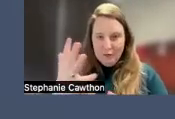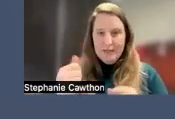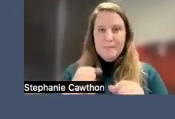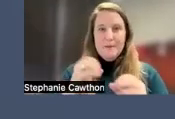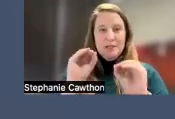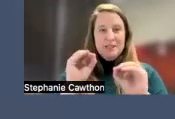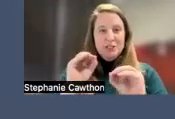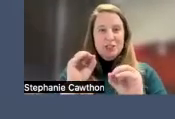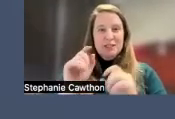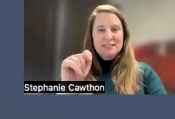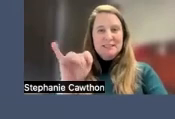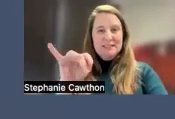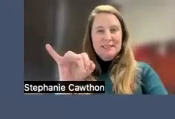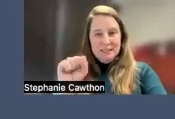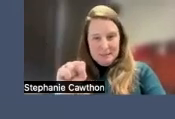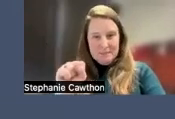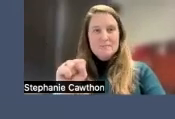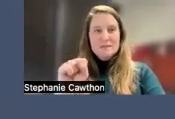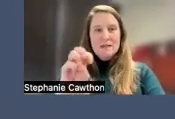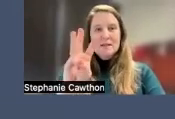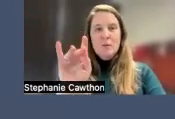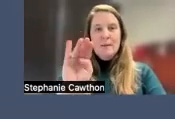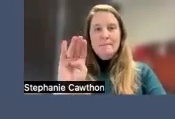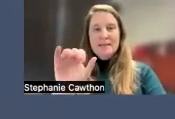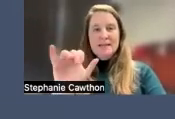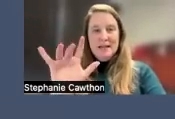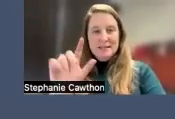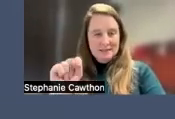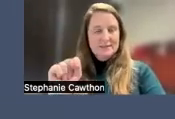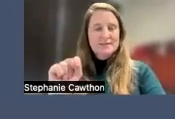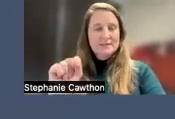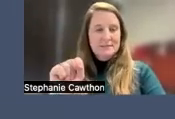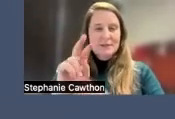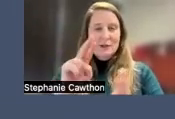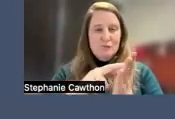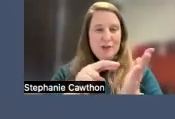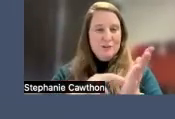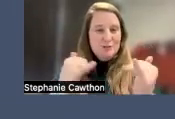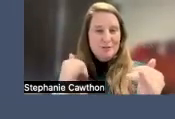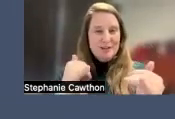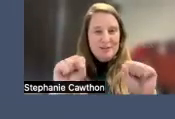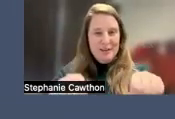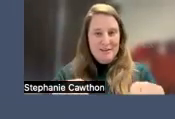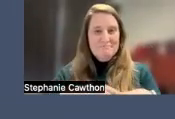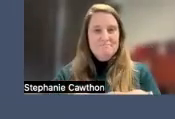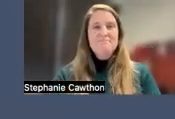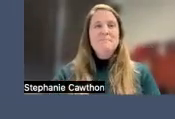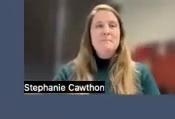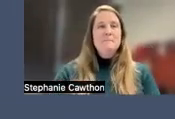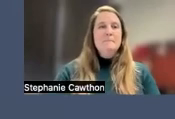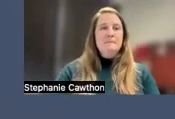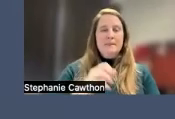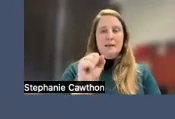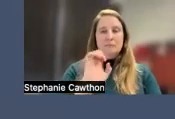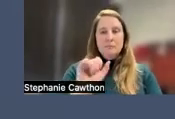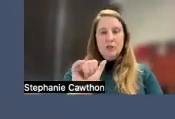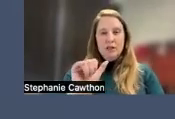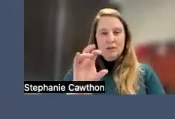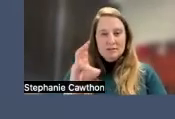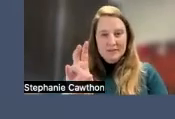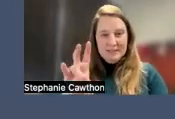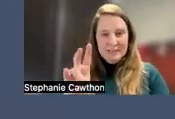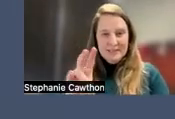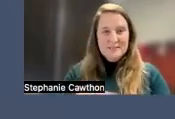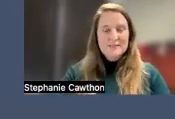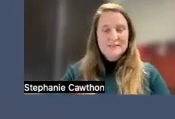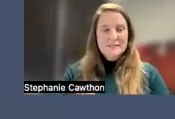Secondly, I've already mentioned it, the Teaching Tips webcast. You can register now. That's available for